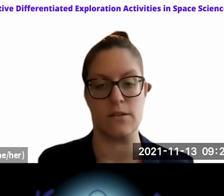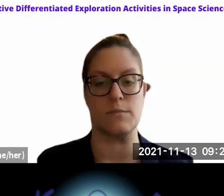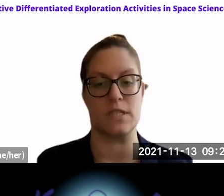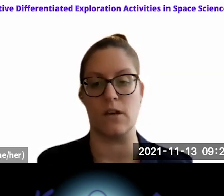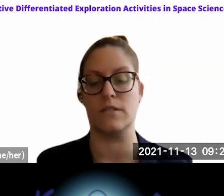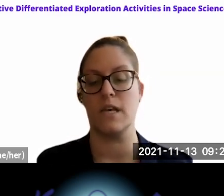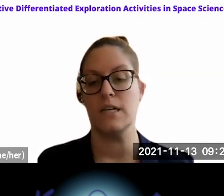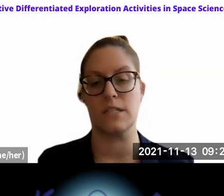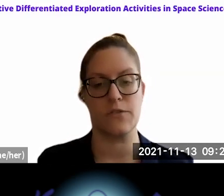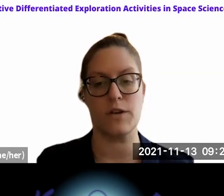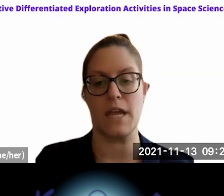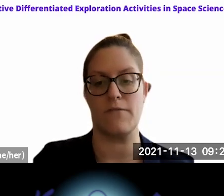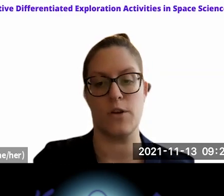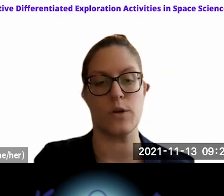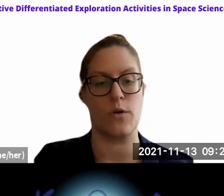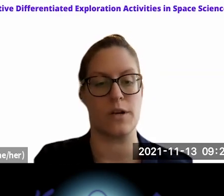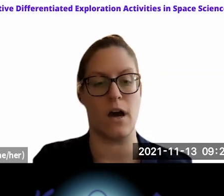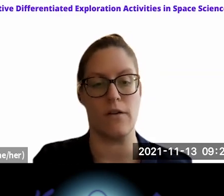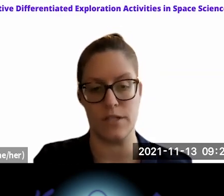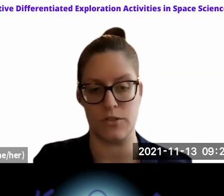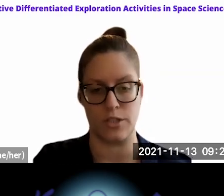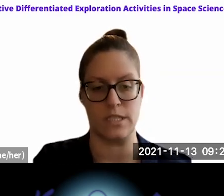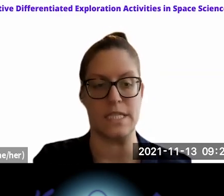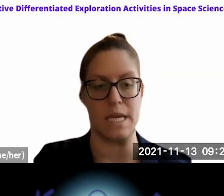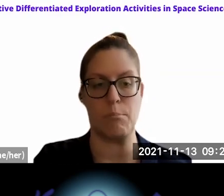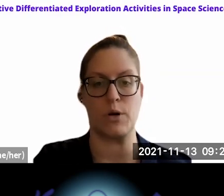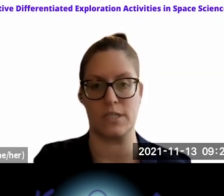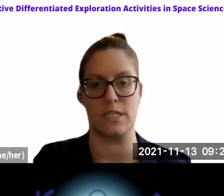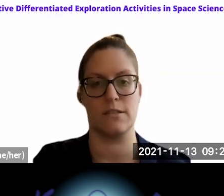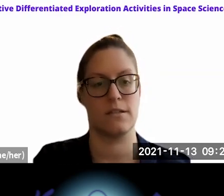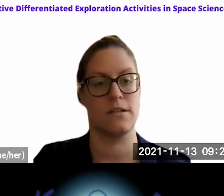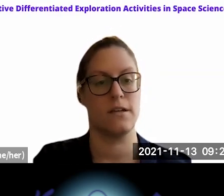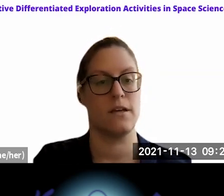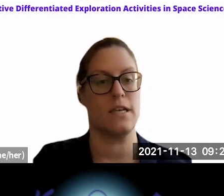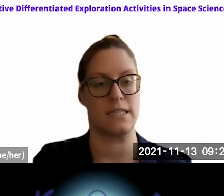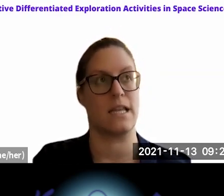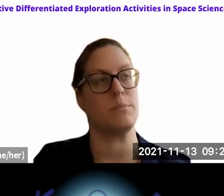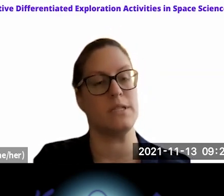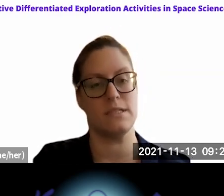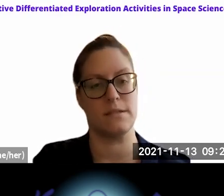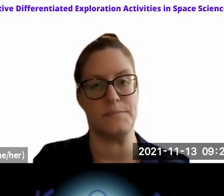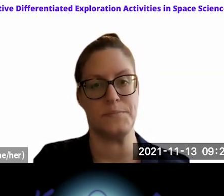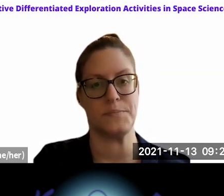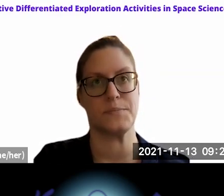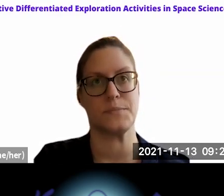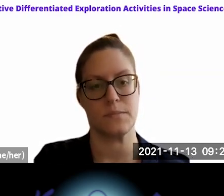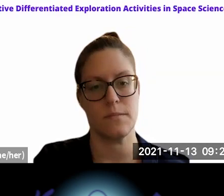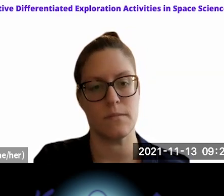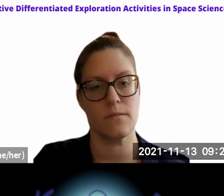the signal themselves, delivering a video recording of the instructions in person. Next slide, please.